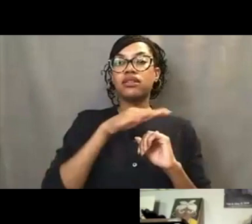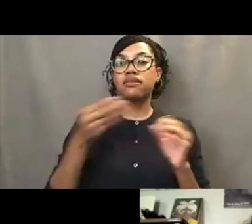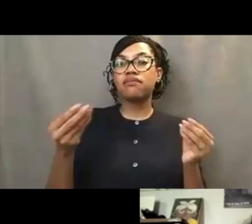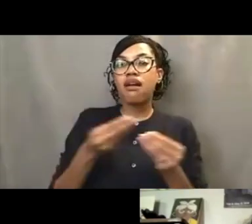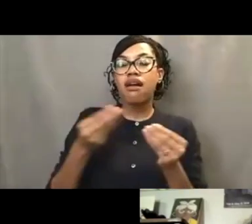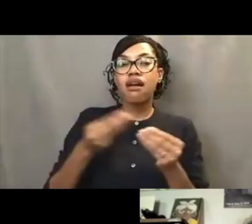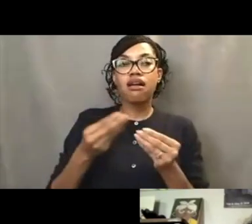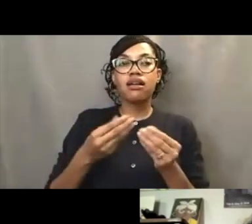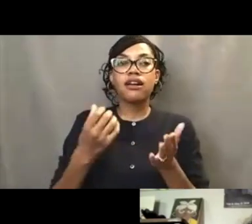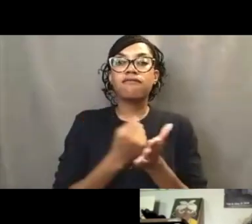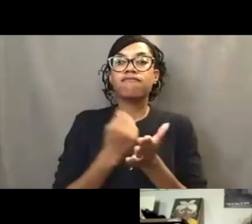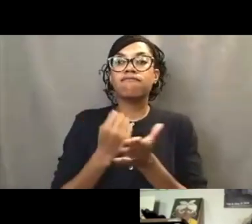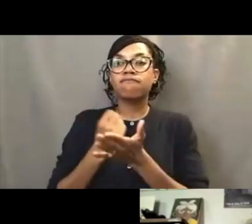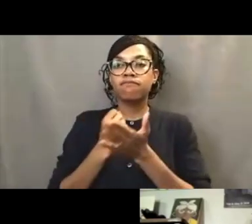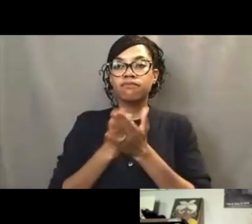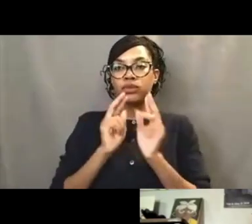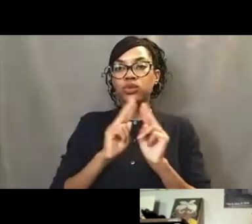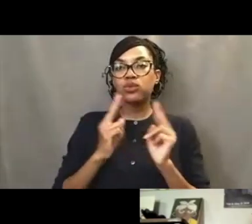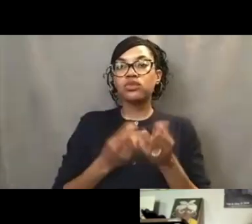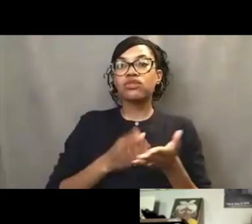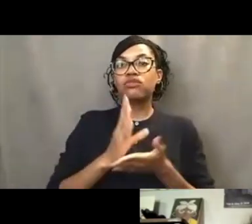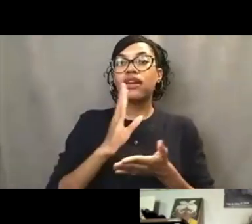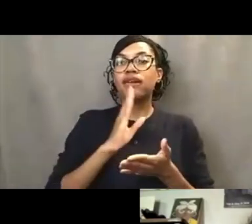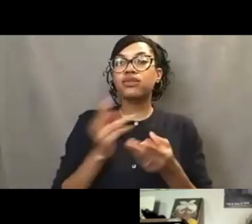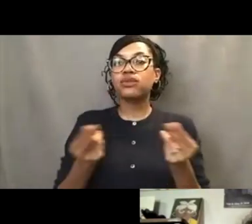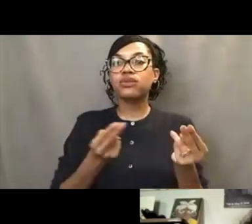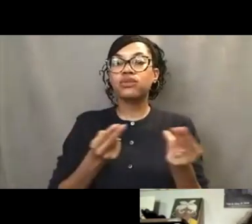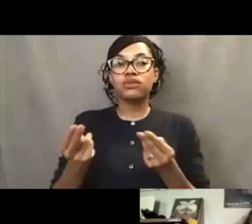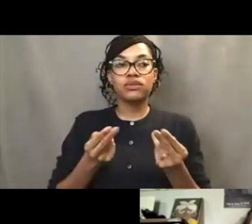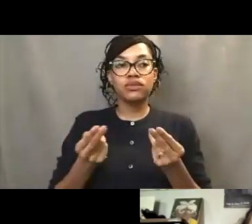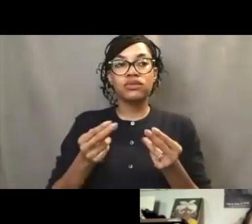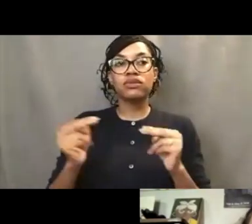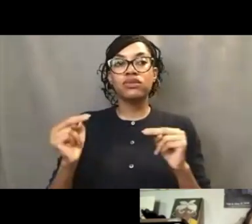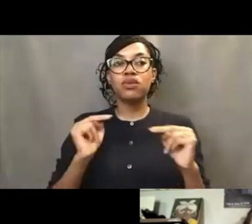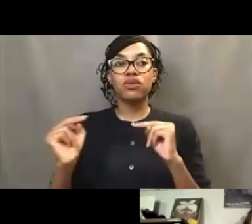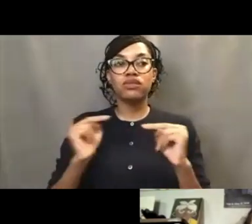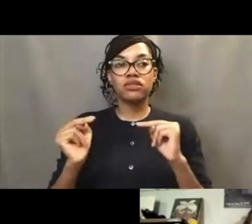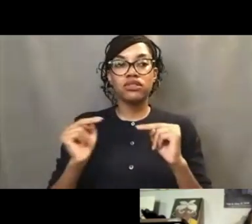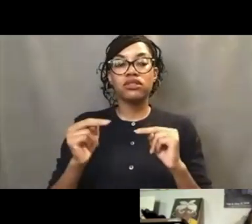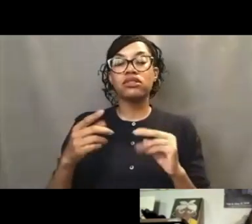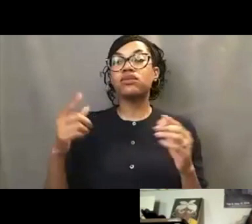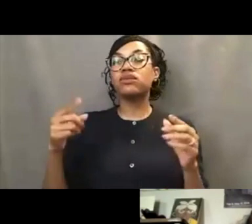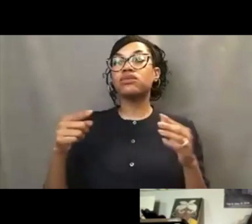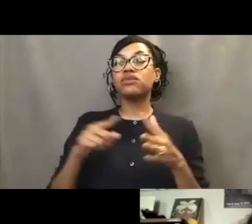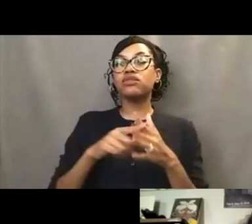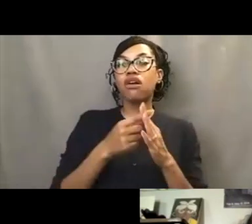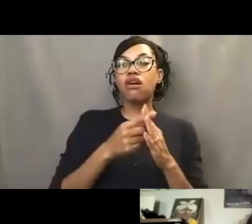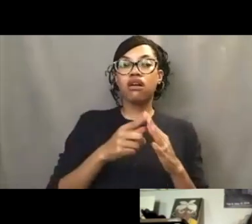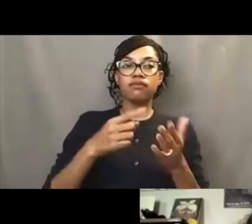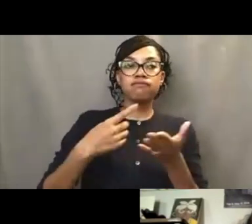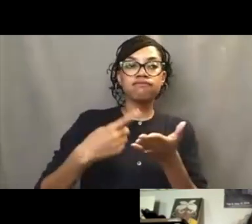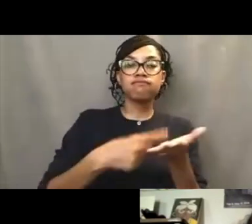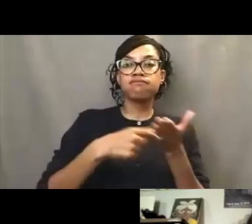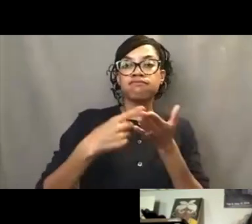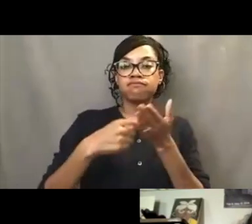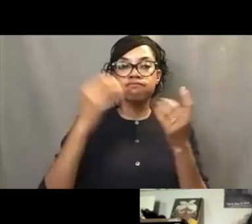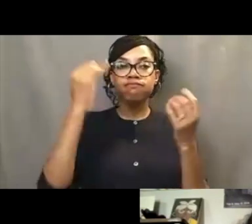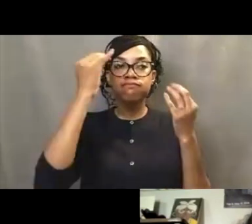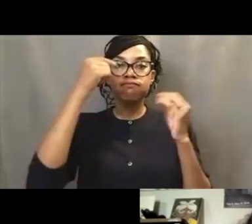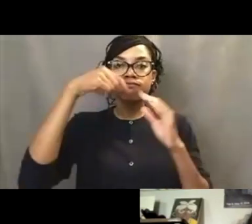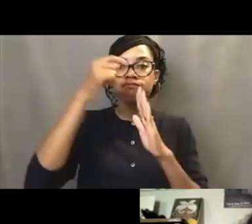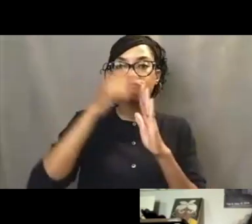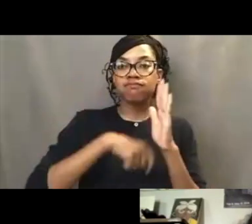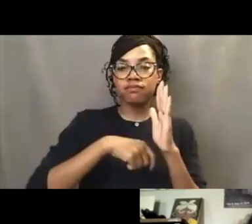right to collective bargaining or organizing as a critical moment in a broader campaign to win that